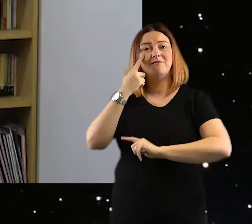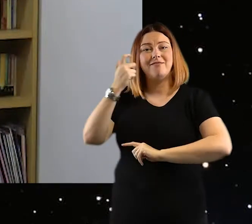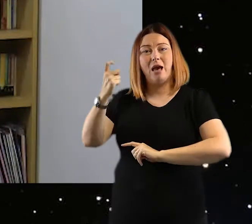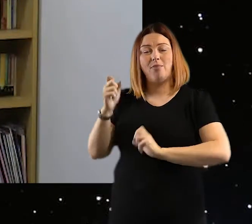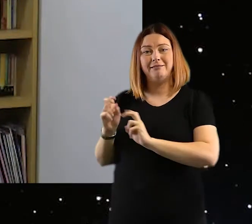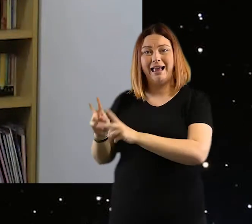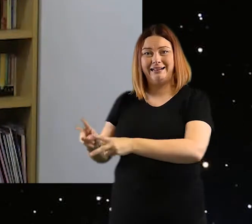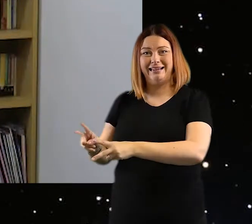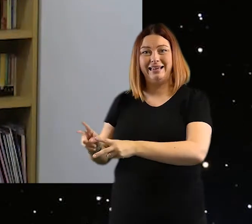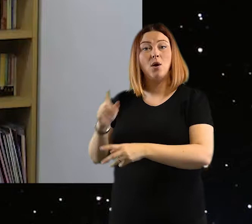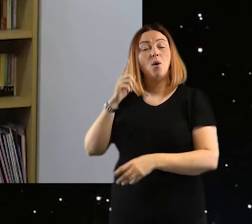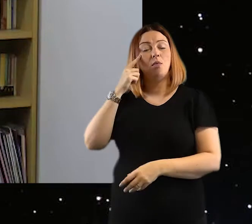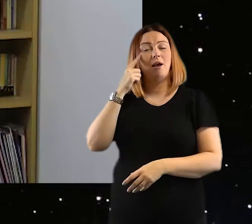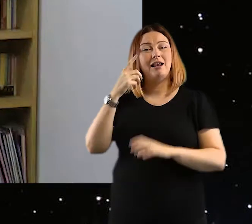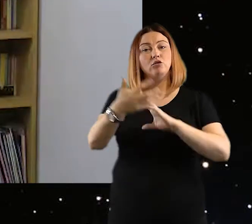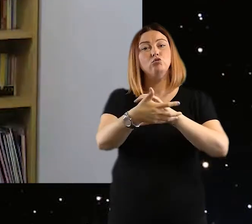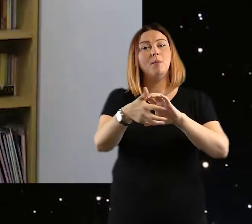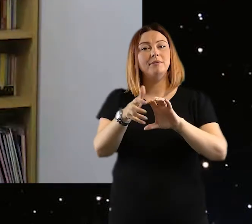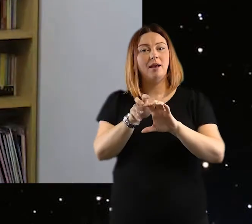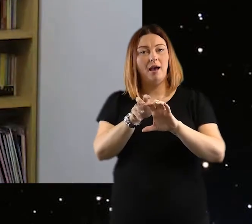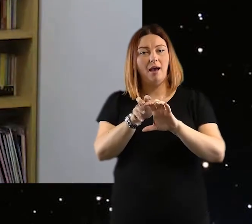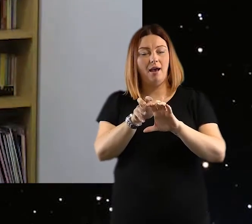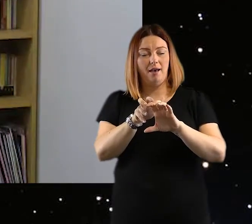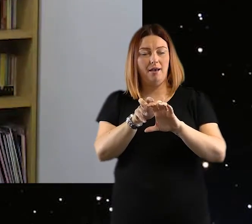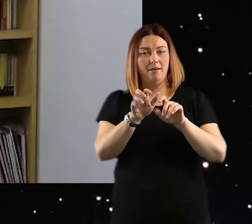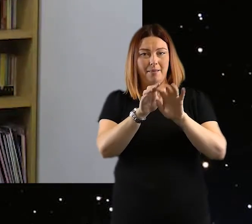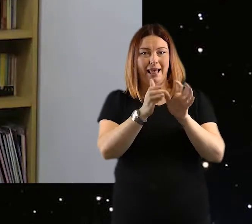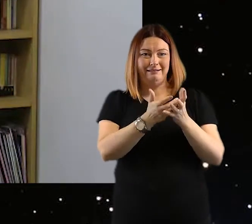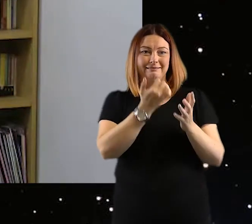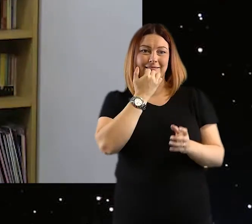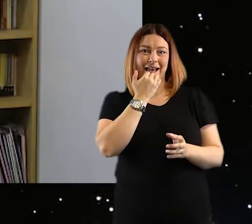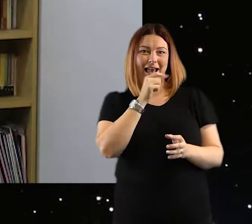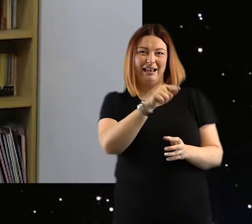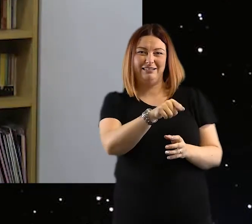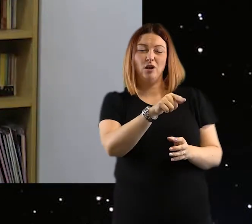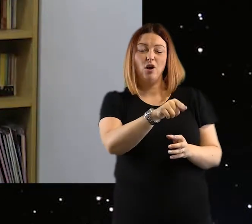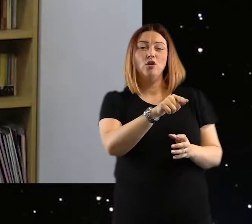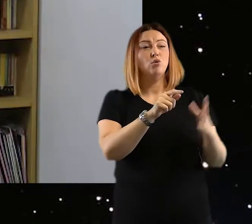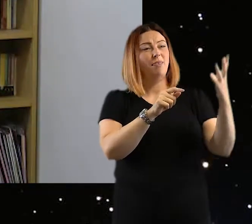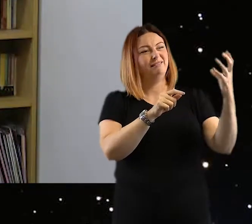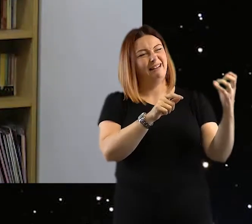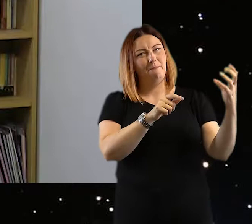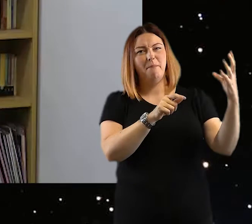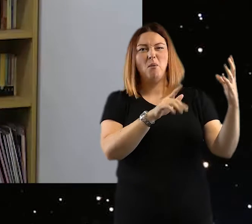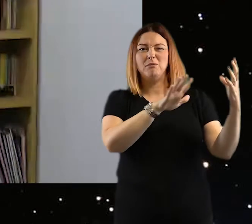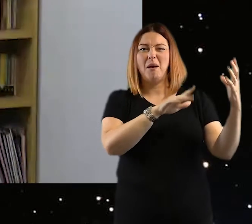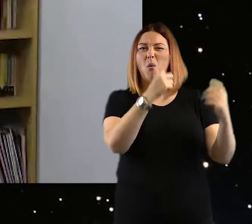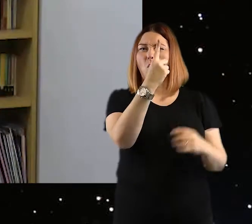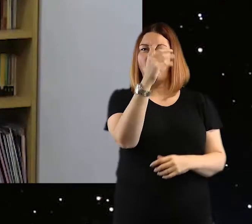pioneered, we were looking at Jupiter-sized planets, and the transit depth was about sort of 1% typically for the sort of hot Jupiters we were